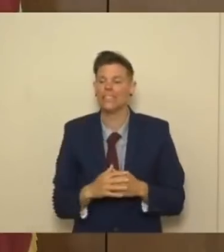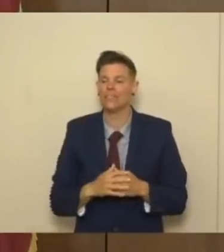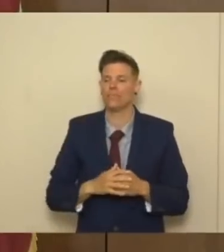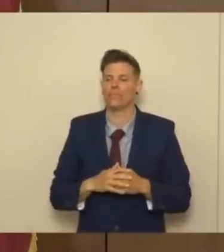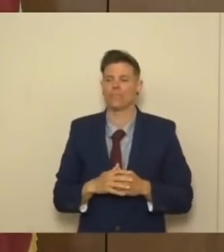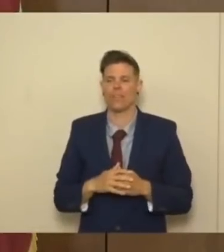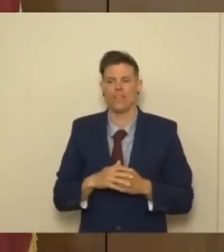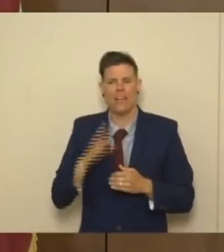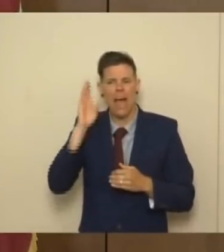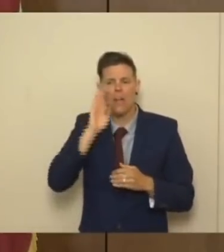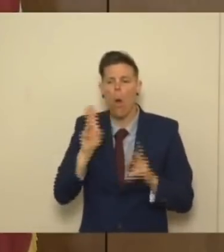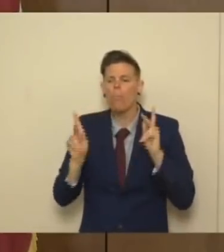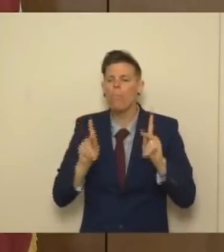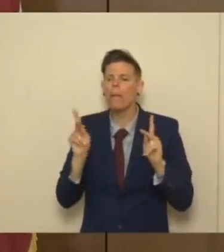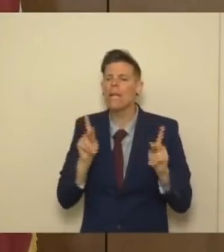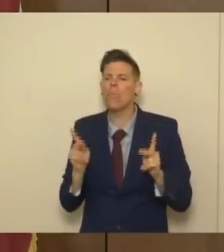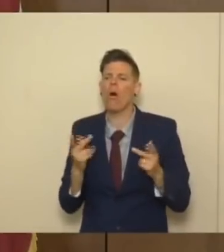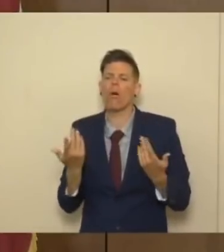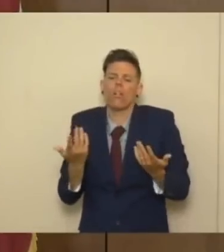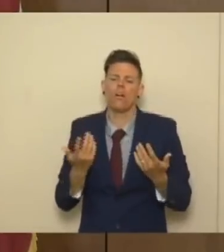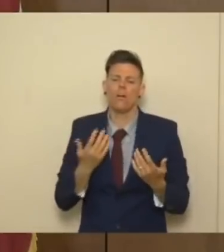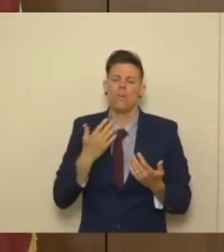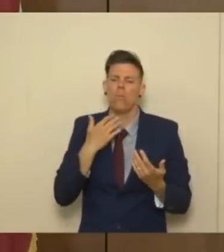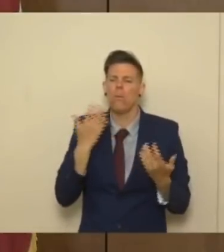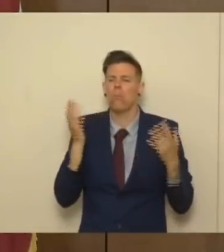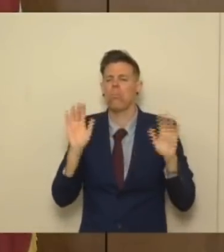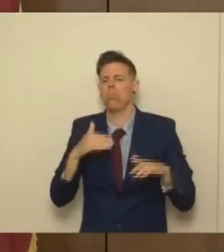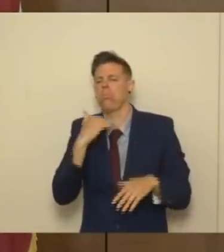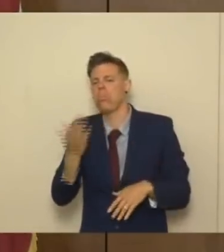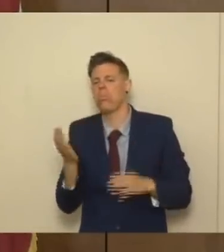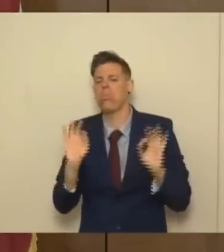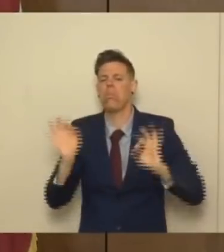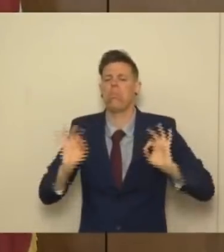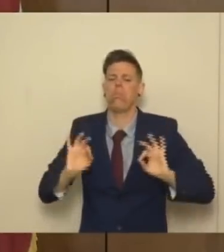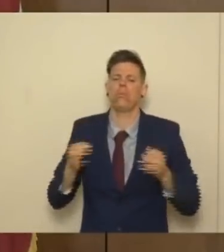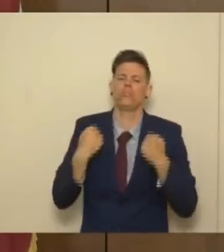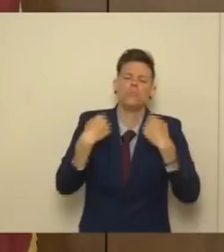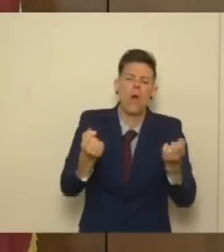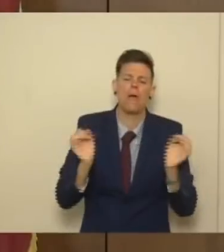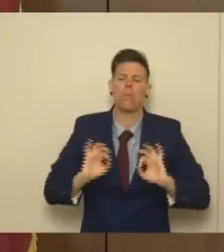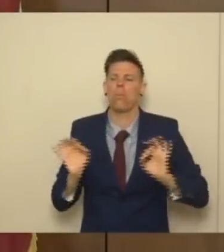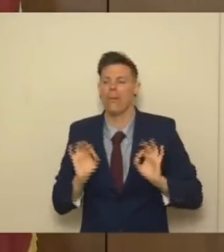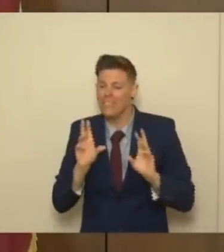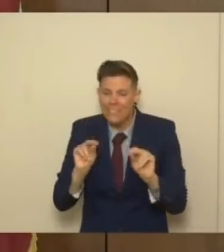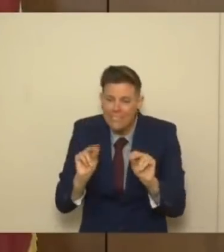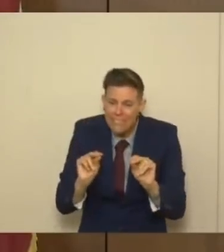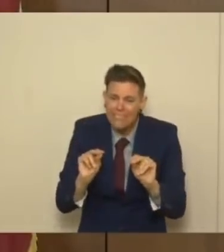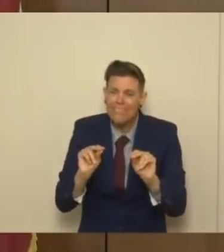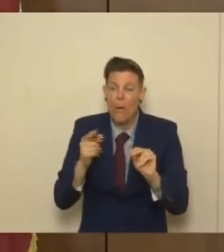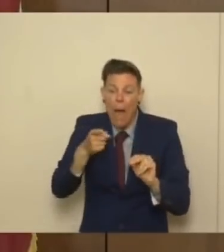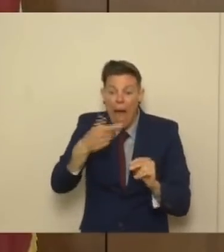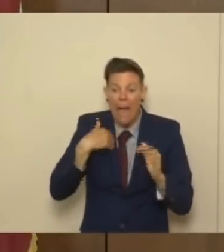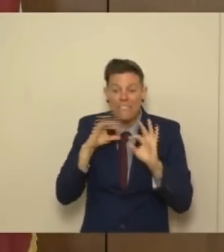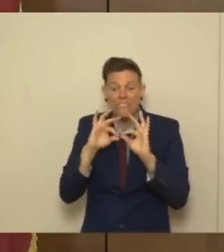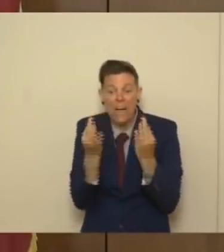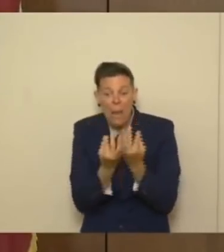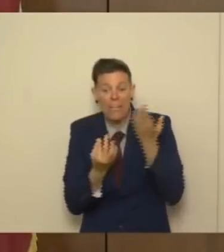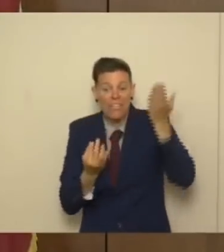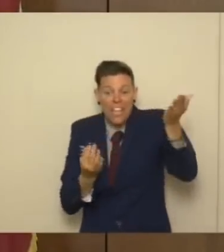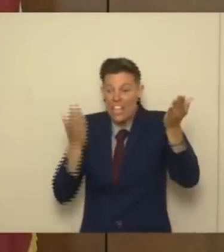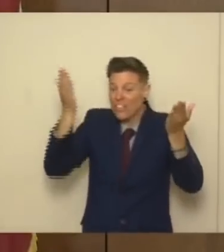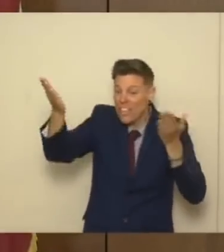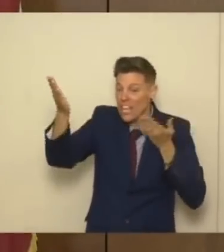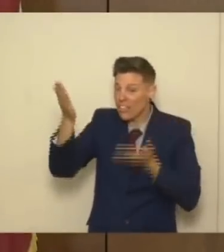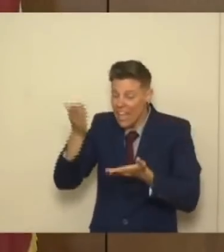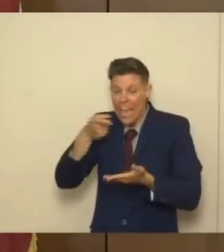have families in these other states. We haven't gotten to see our cousins and brothers and sisters and mothers and fathers.